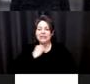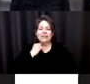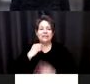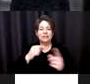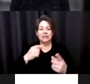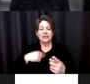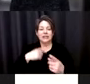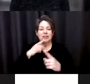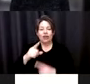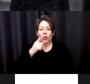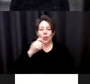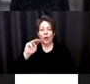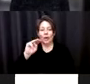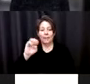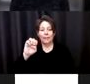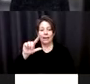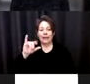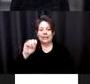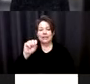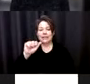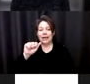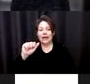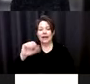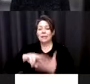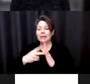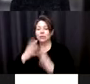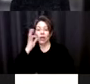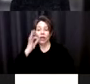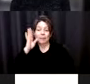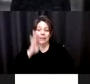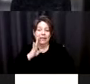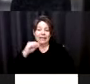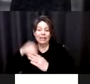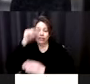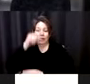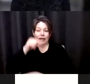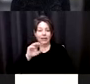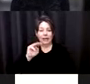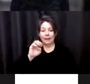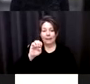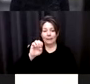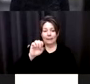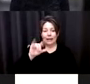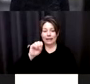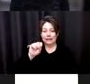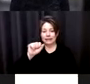Melissae. The woman's name Melissa means bee in Greek. So Melissae would be the plural of that.